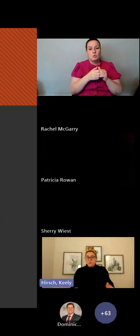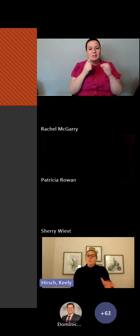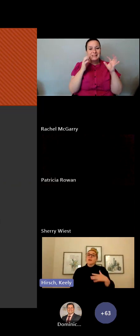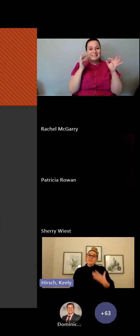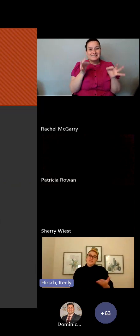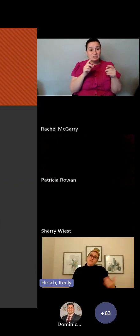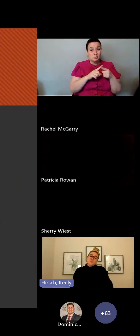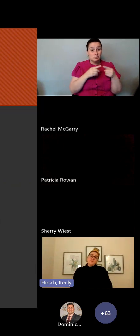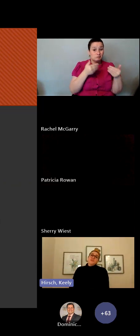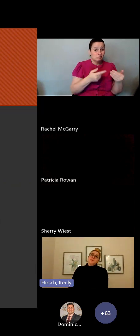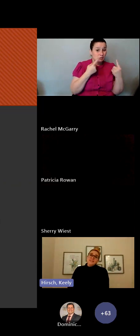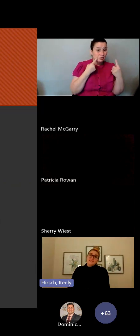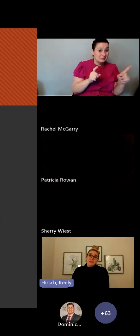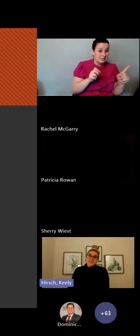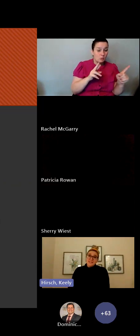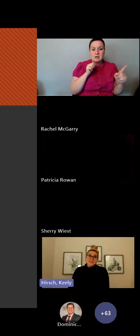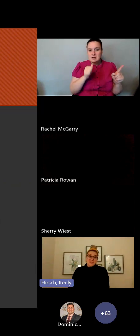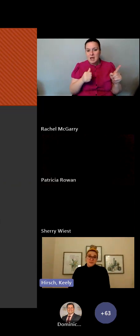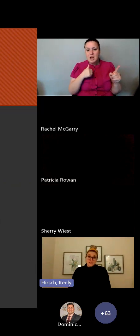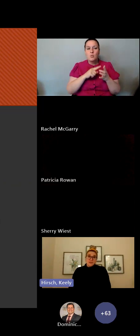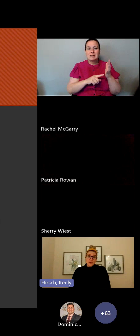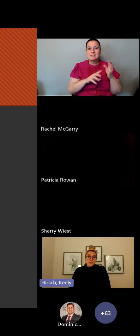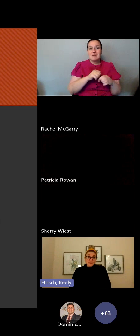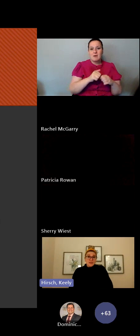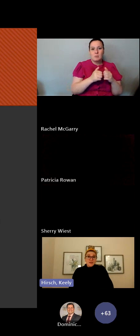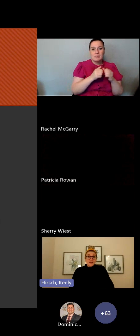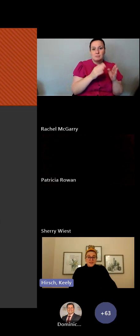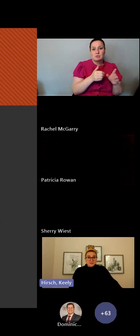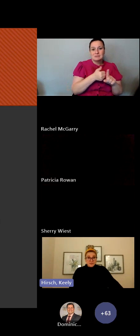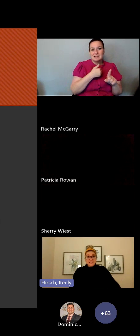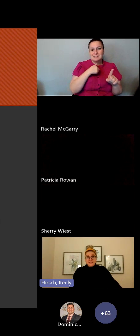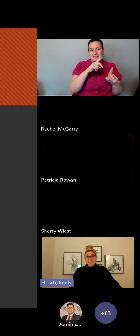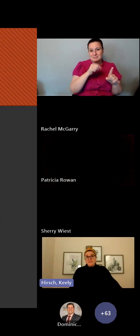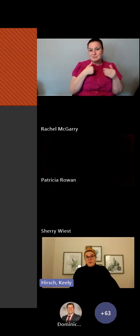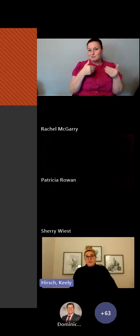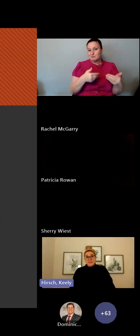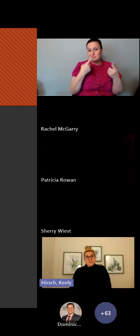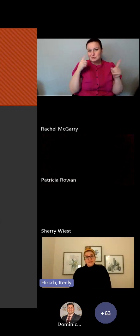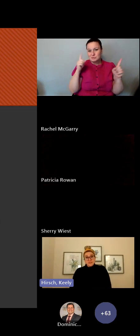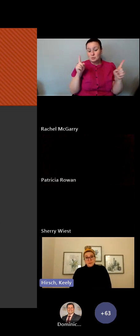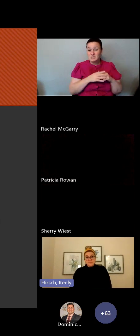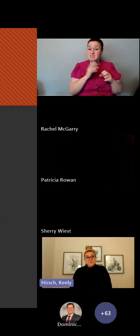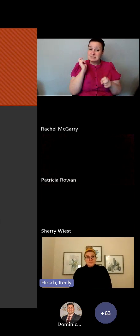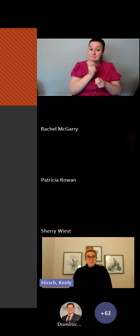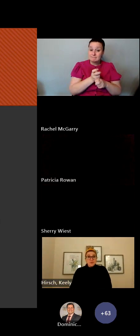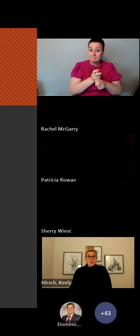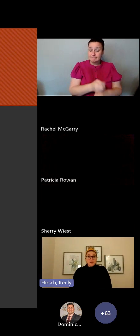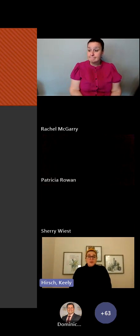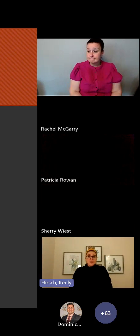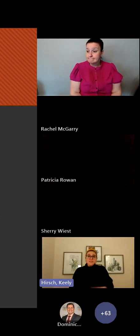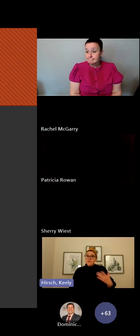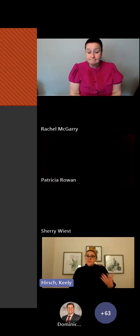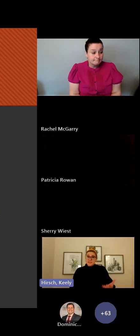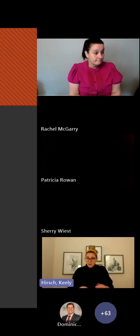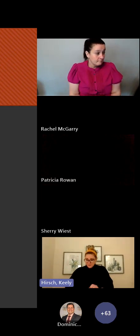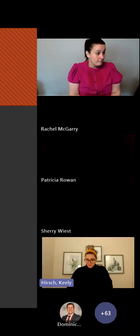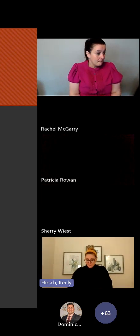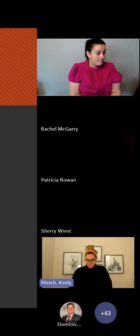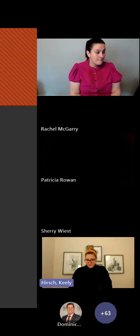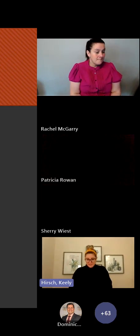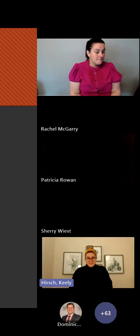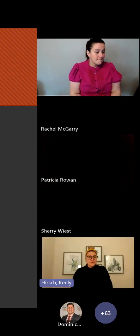disclose, or what goes into it for a person with disabilities to disclose. It certainly is a difficult thing to do. And so just a